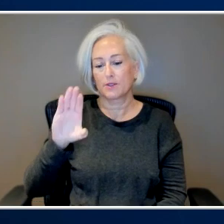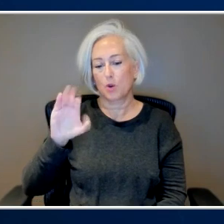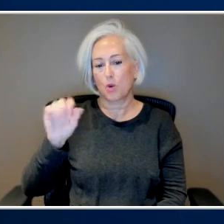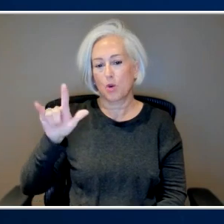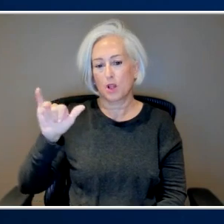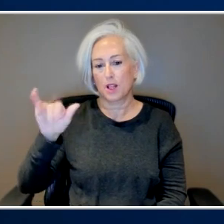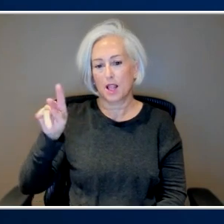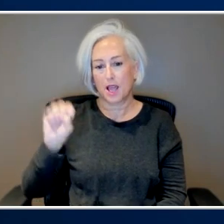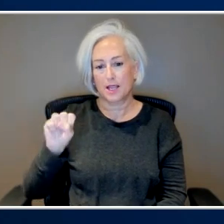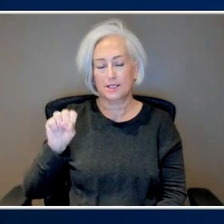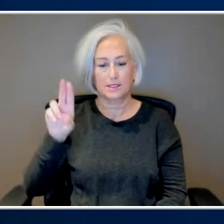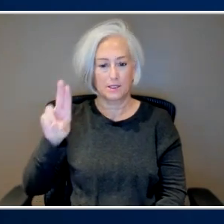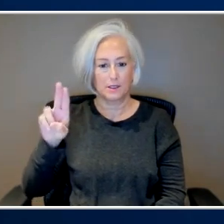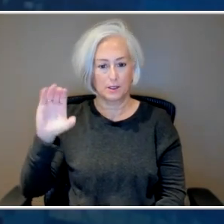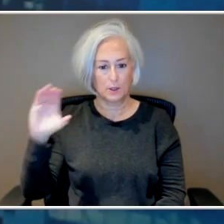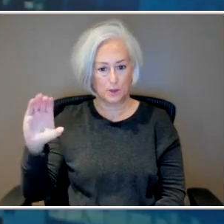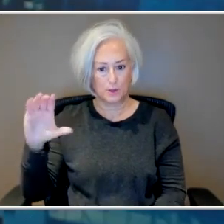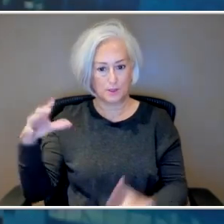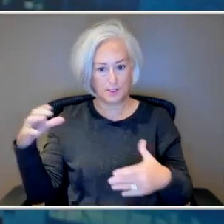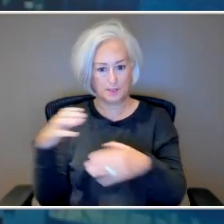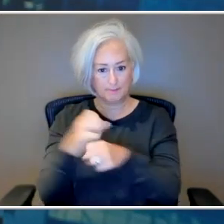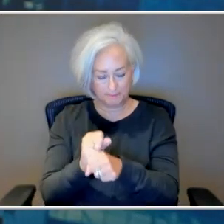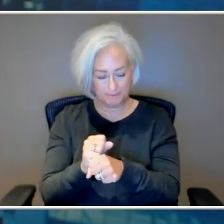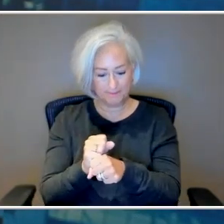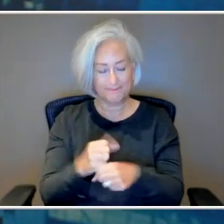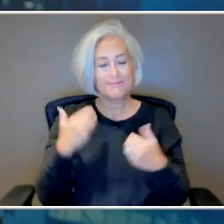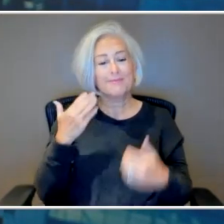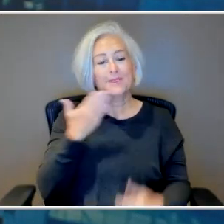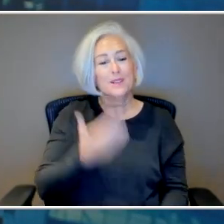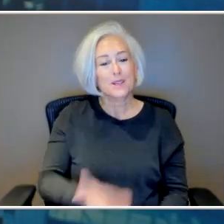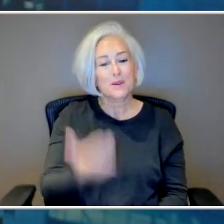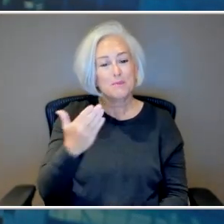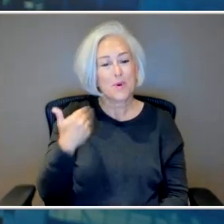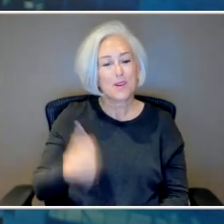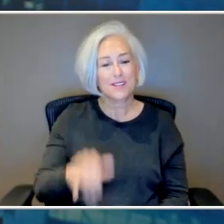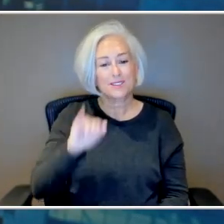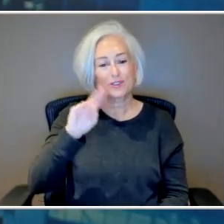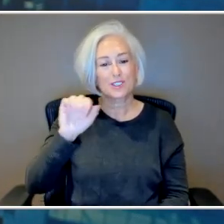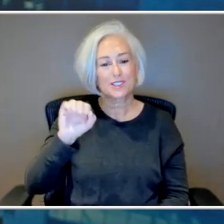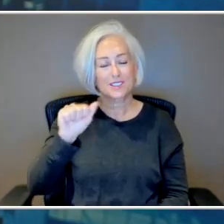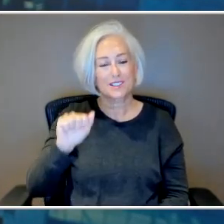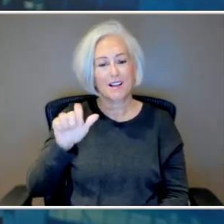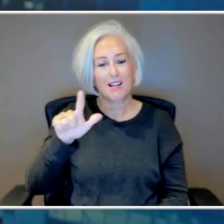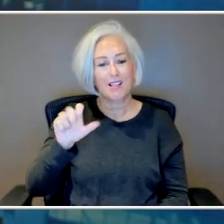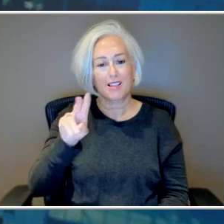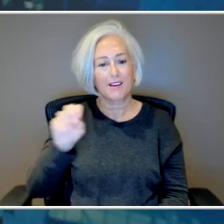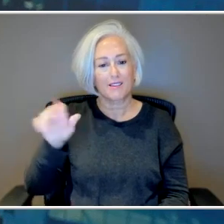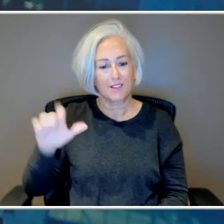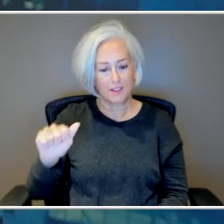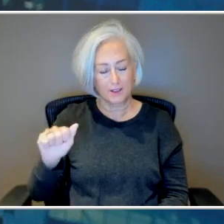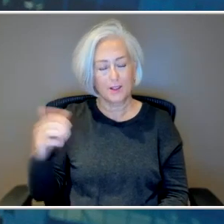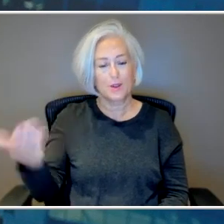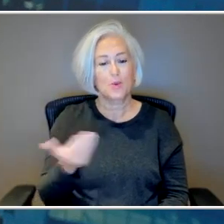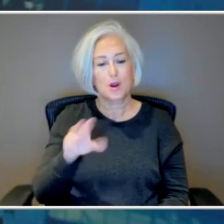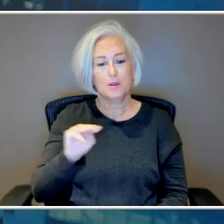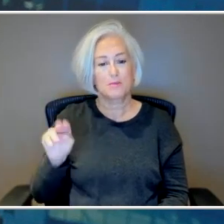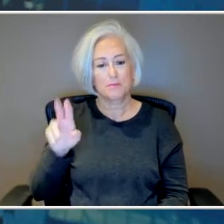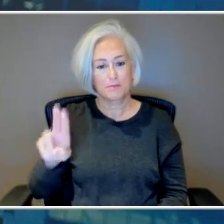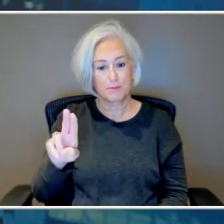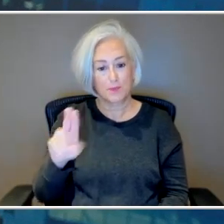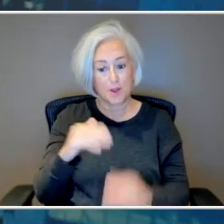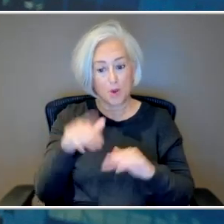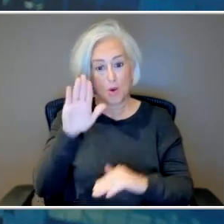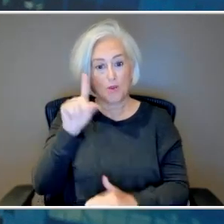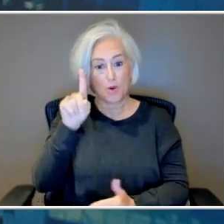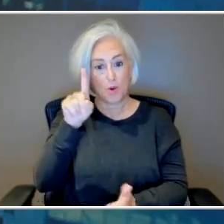Good morning, I'm Jessica Lovell, and welcome to the Morning Medical Update. More than 1 million Americans live with ulcerative colitis,